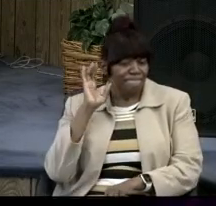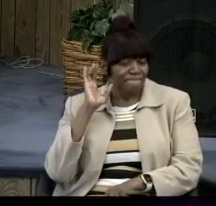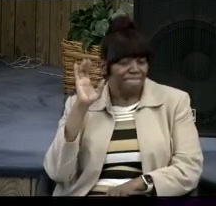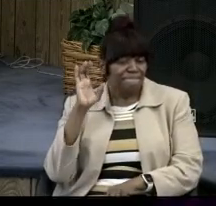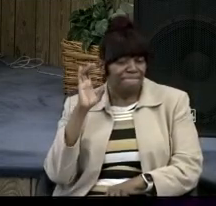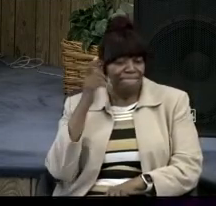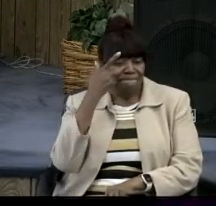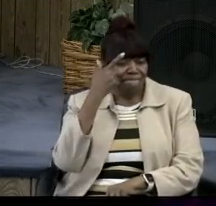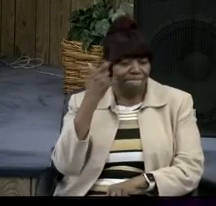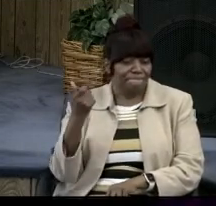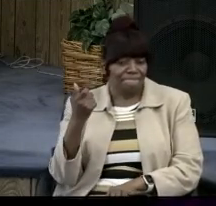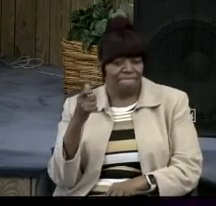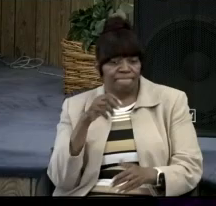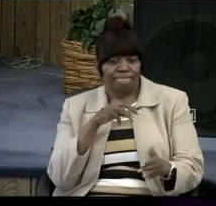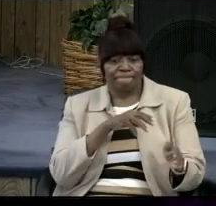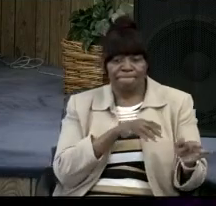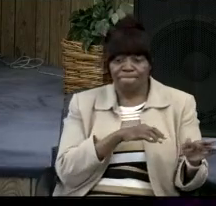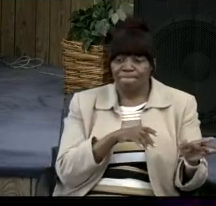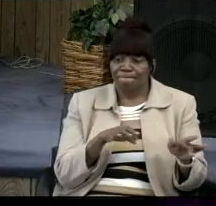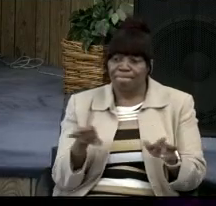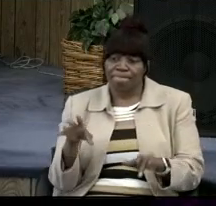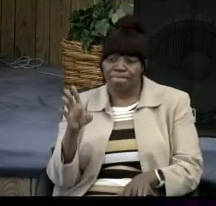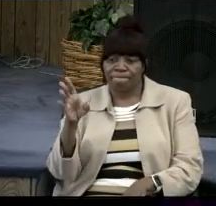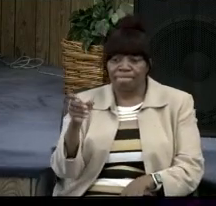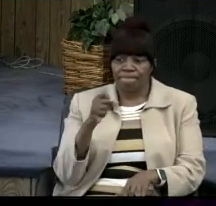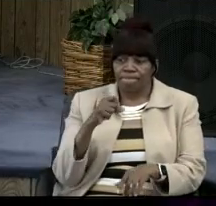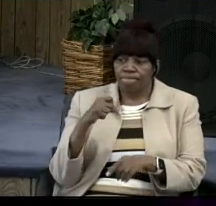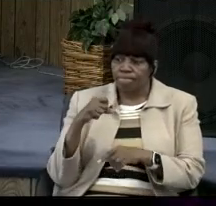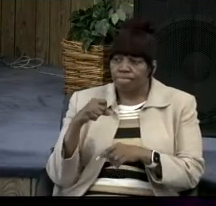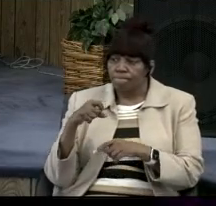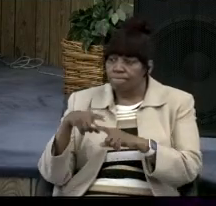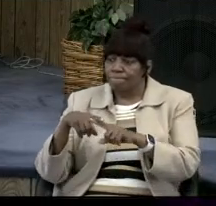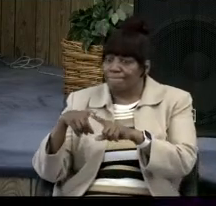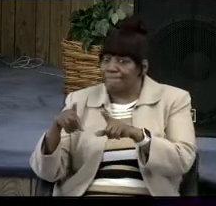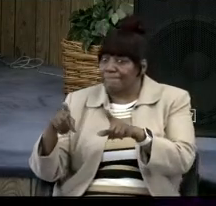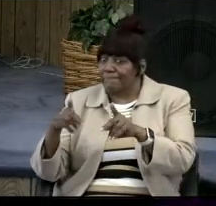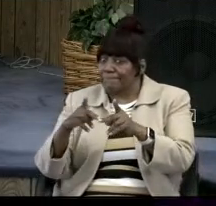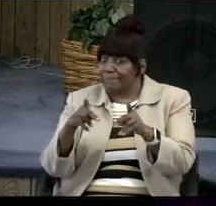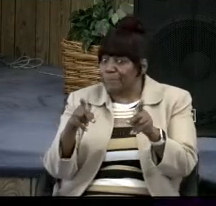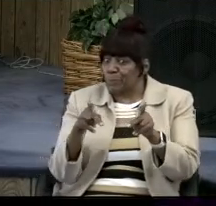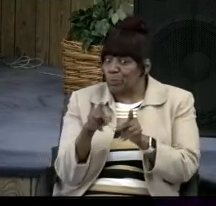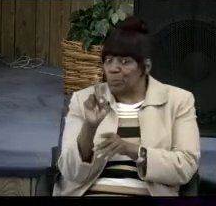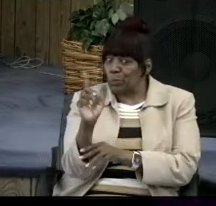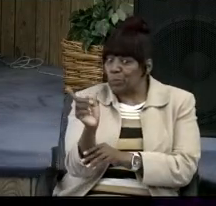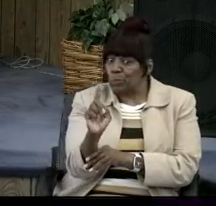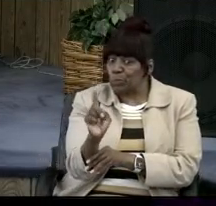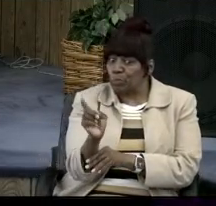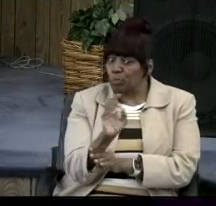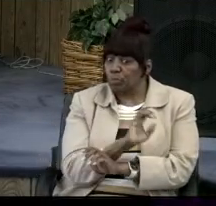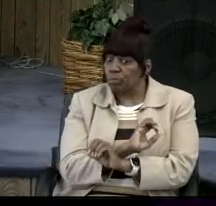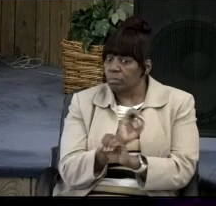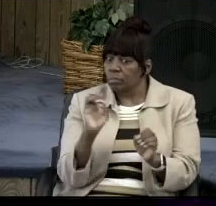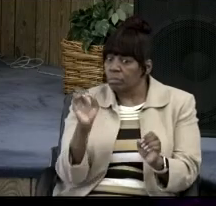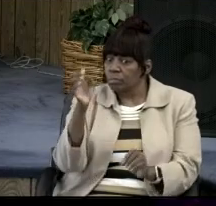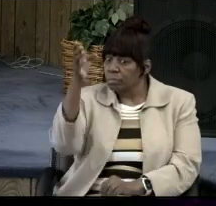call because the music is taking us in a place where God is not.